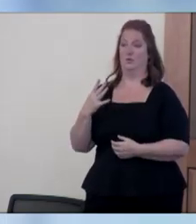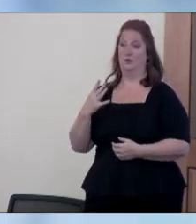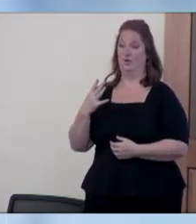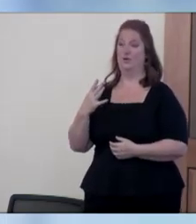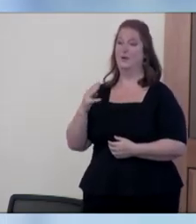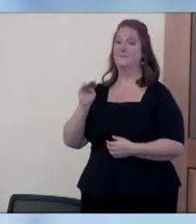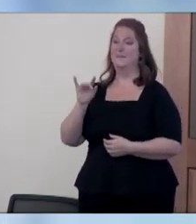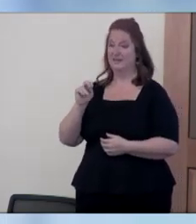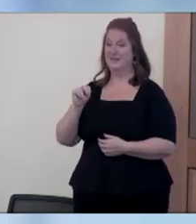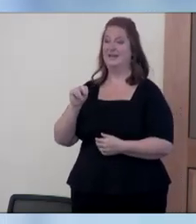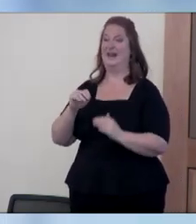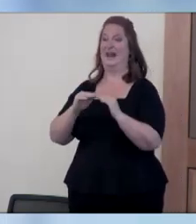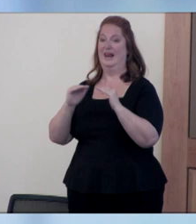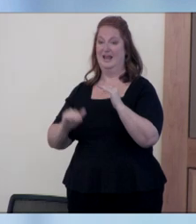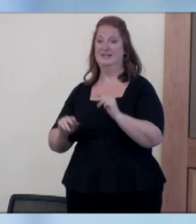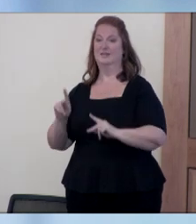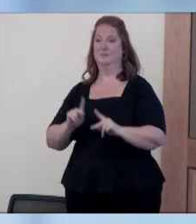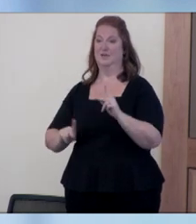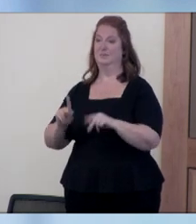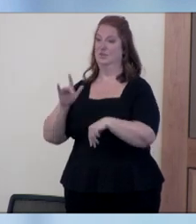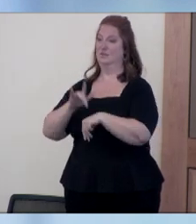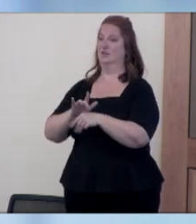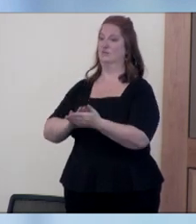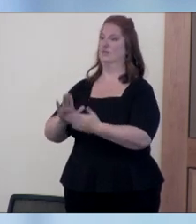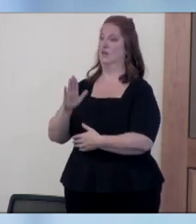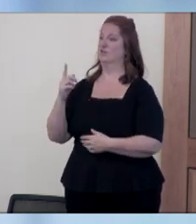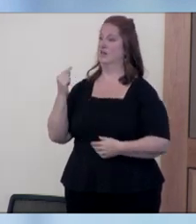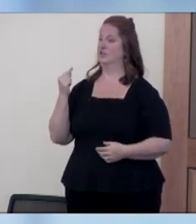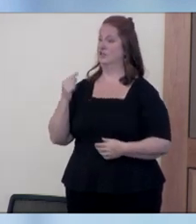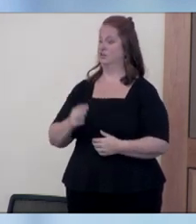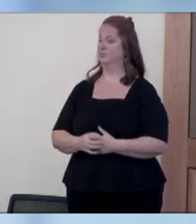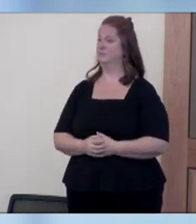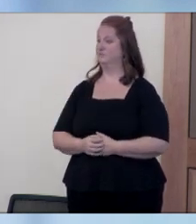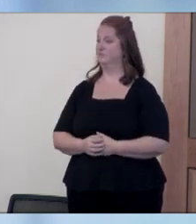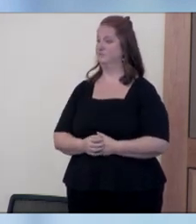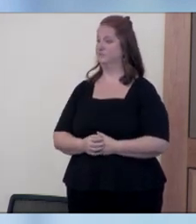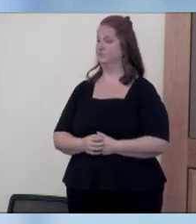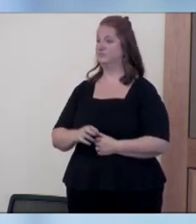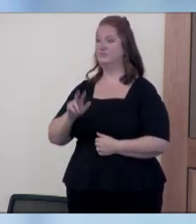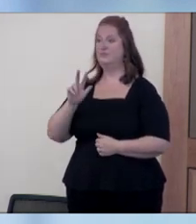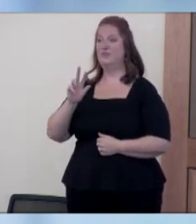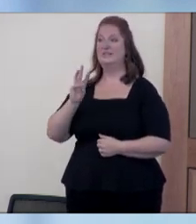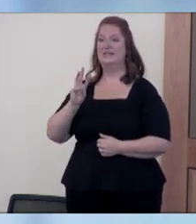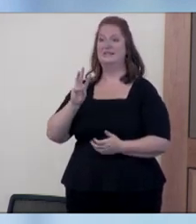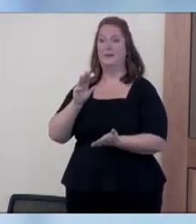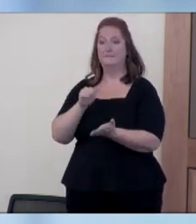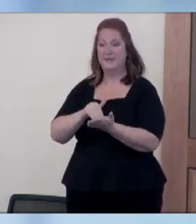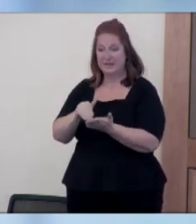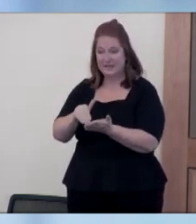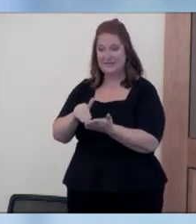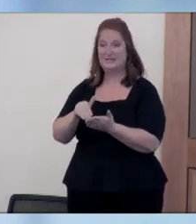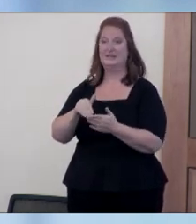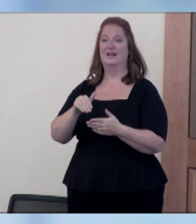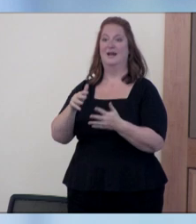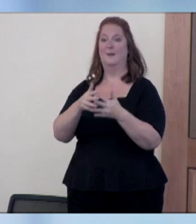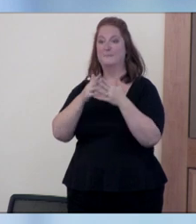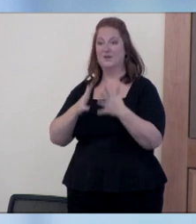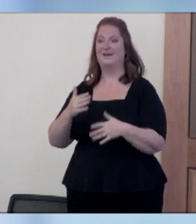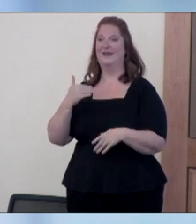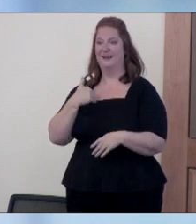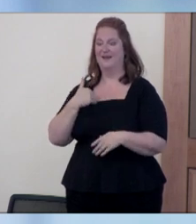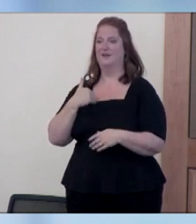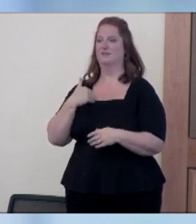fewer people actually went to college last year. And about 36 million Americans have college